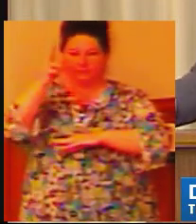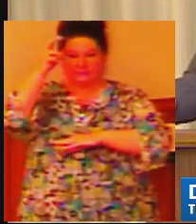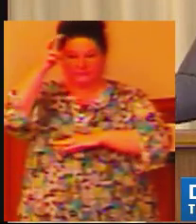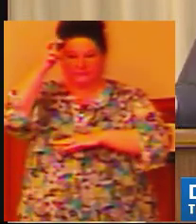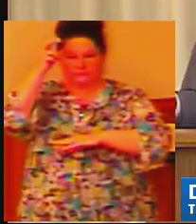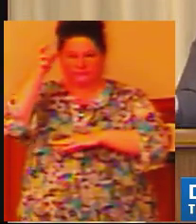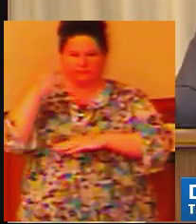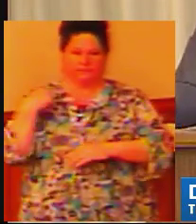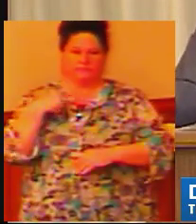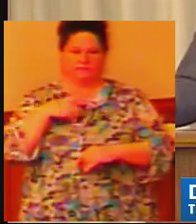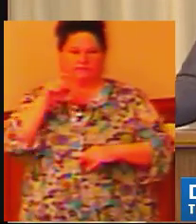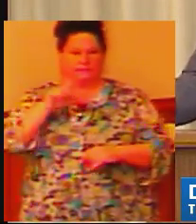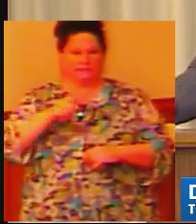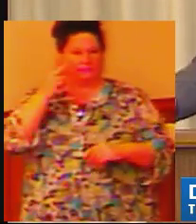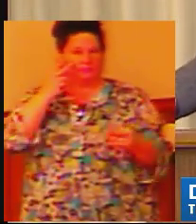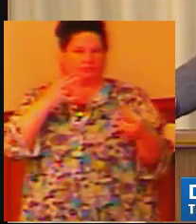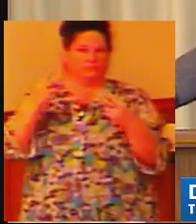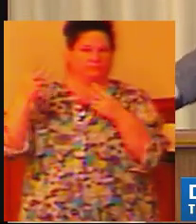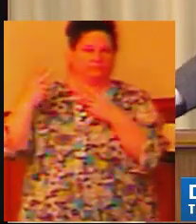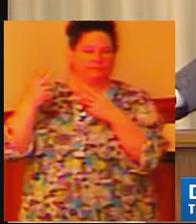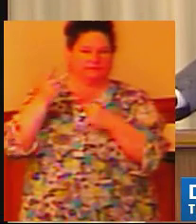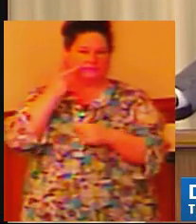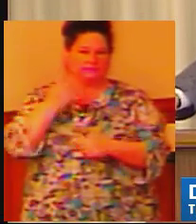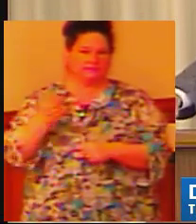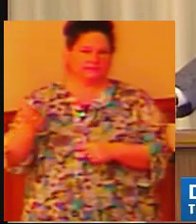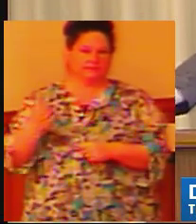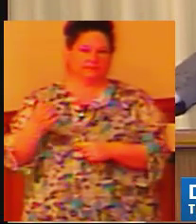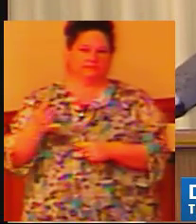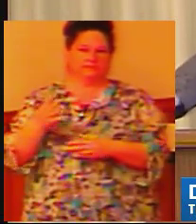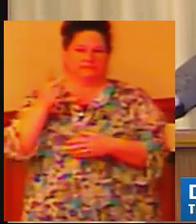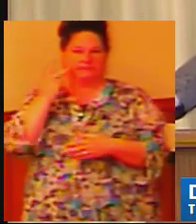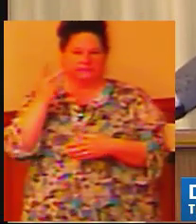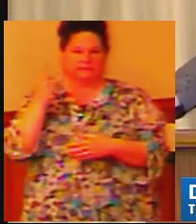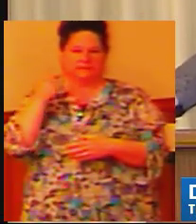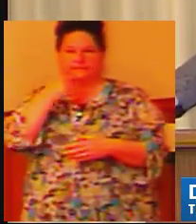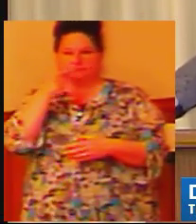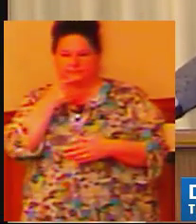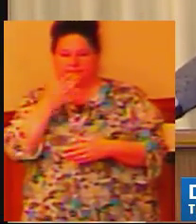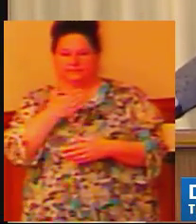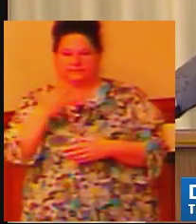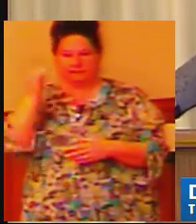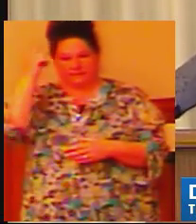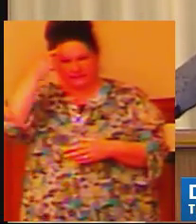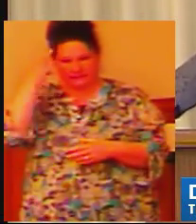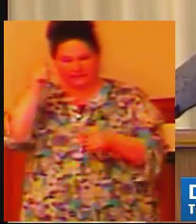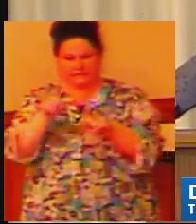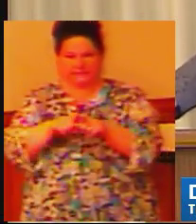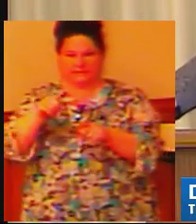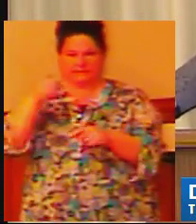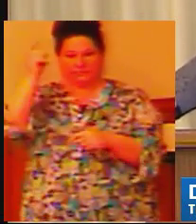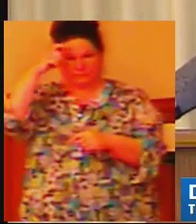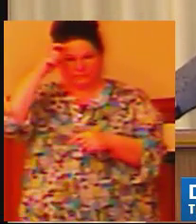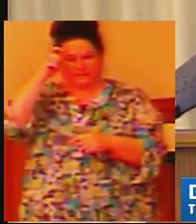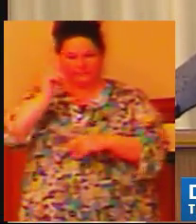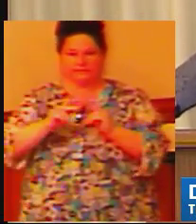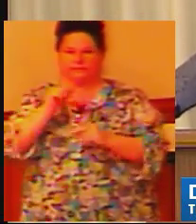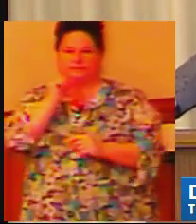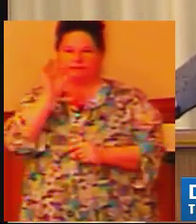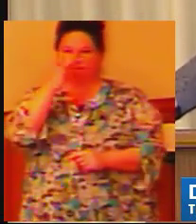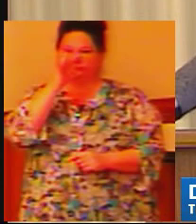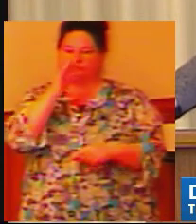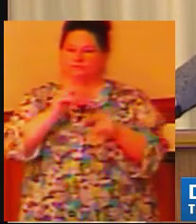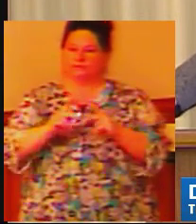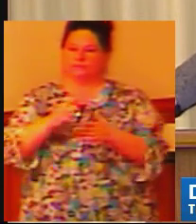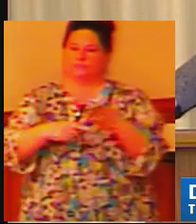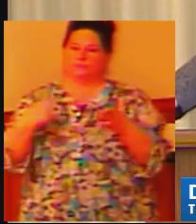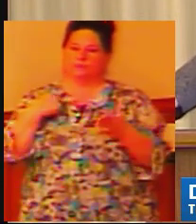back. We have to take a look at things, and we have to speak and think as wise people, not as fools, about what we're